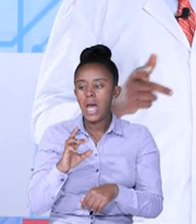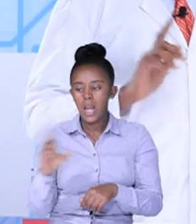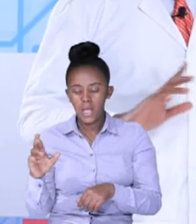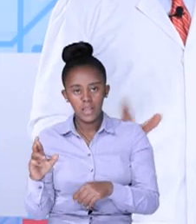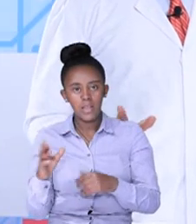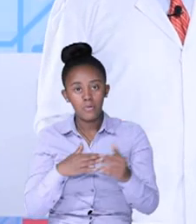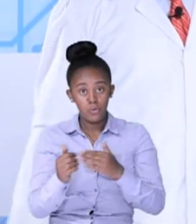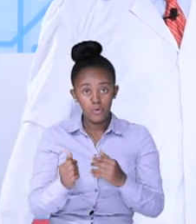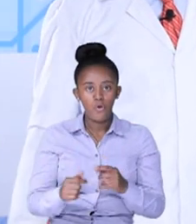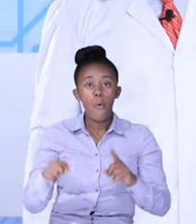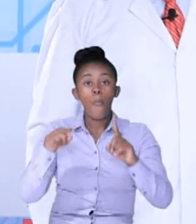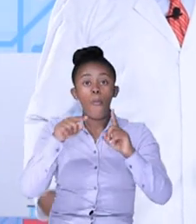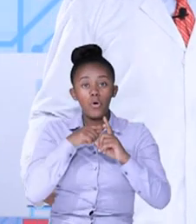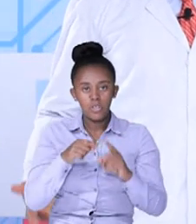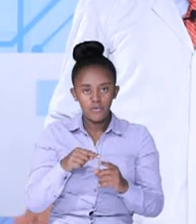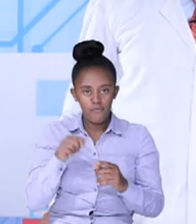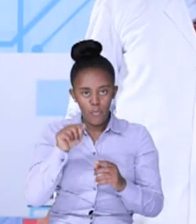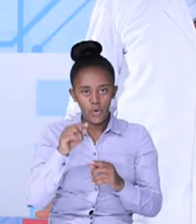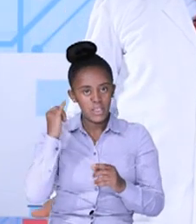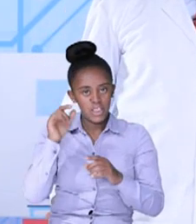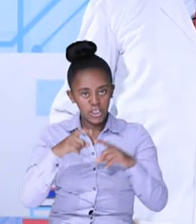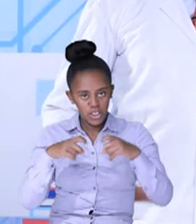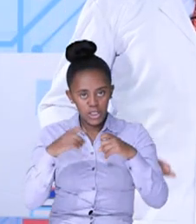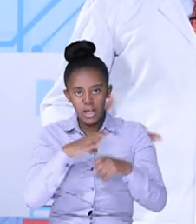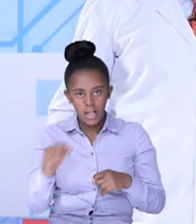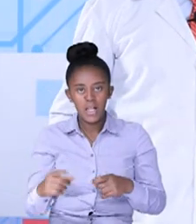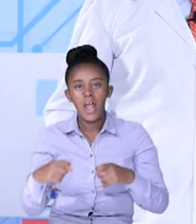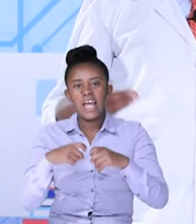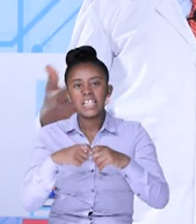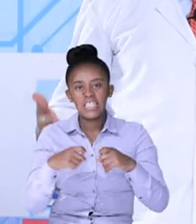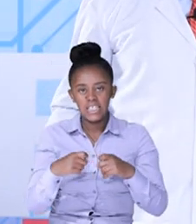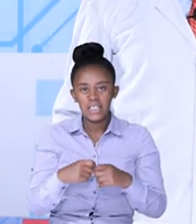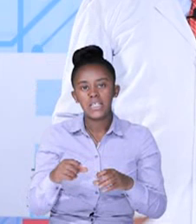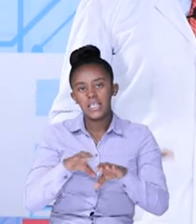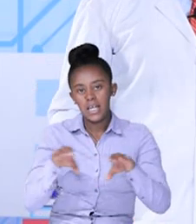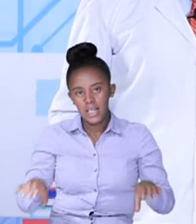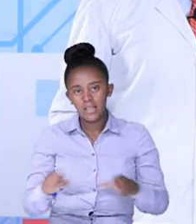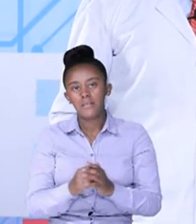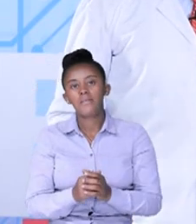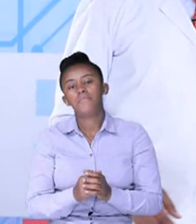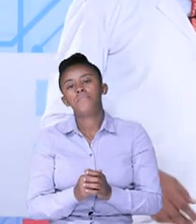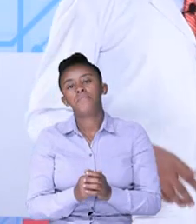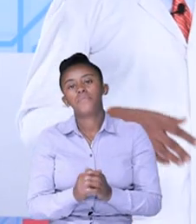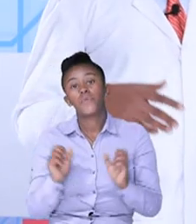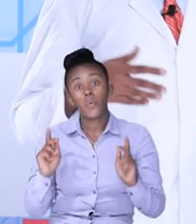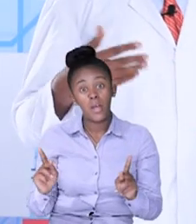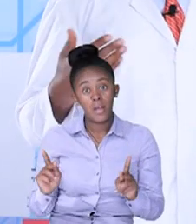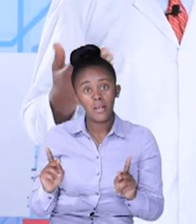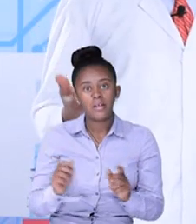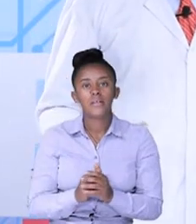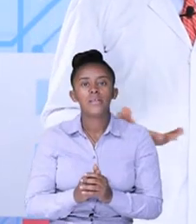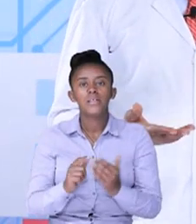used for a positive point charge and for an electric current for a conventional current flow. Okay?